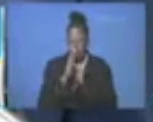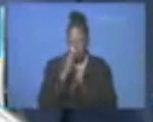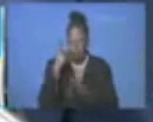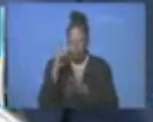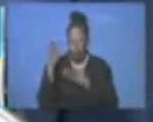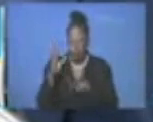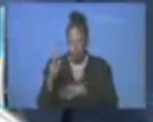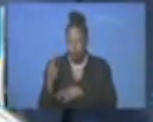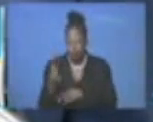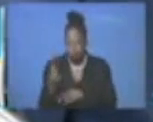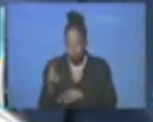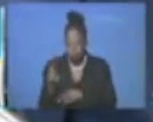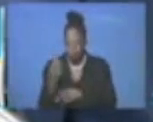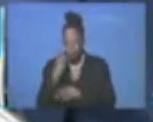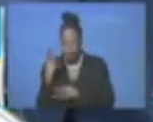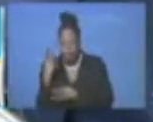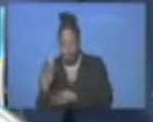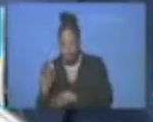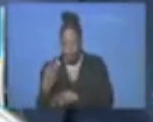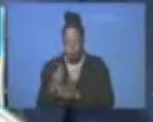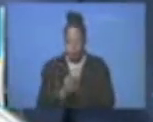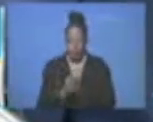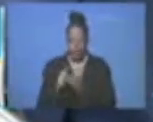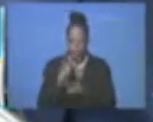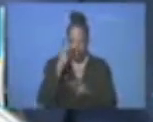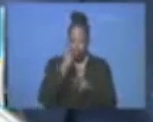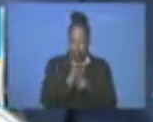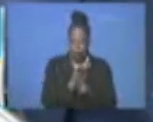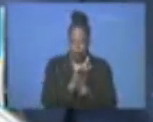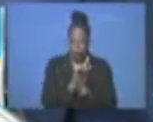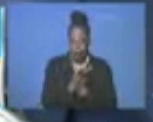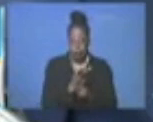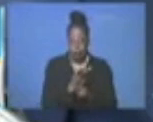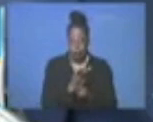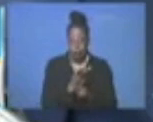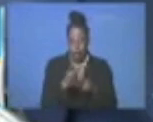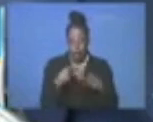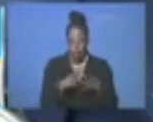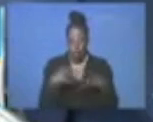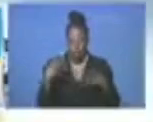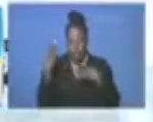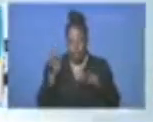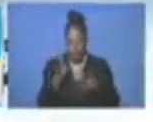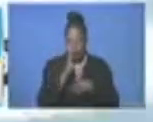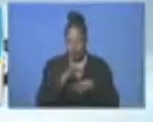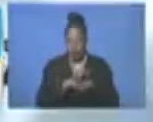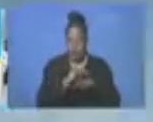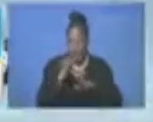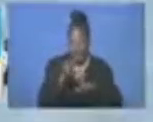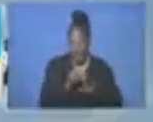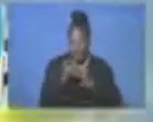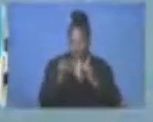Bahamians alone, domestically. And we know that New Providence will be sinking with the amount of Bahamians that will be on the island. So the big